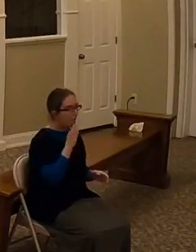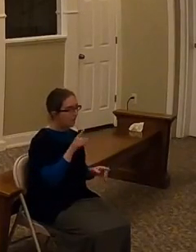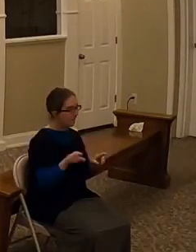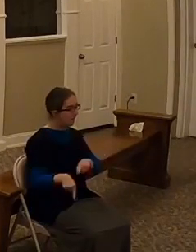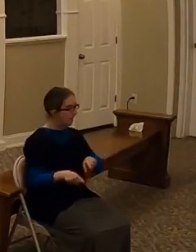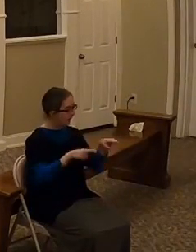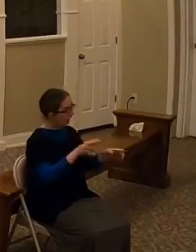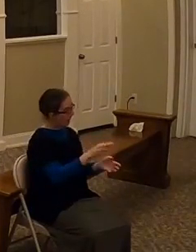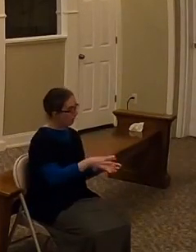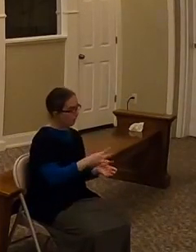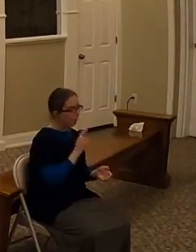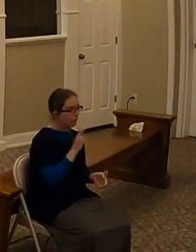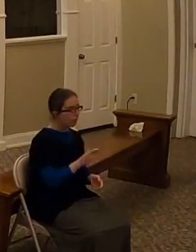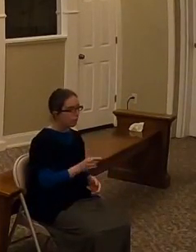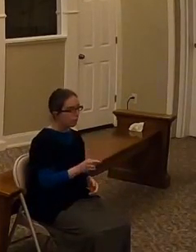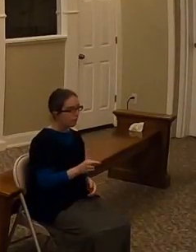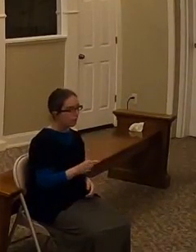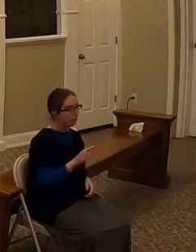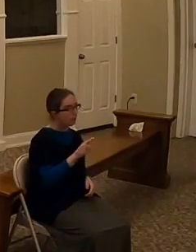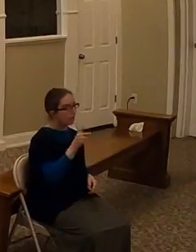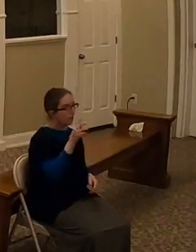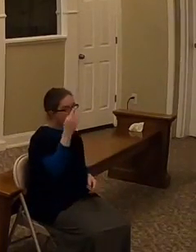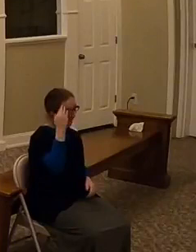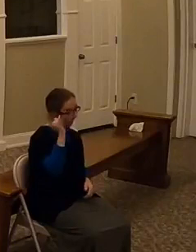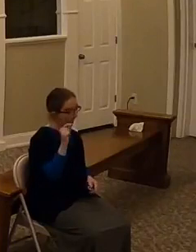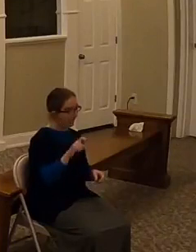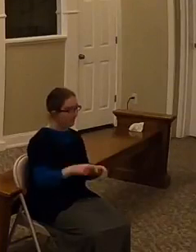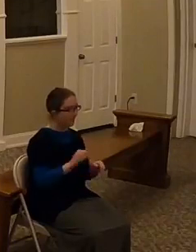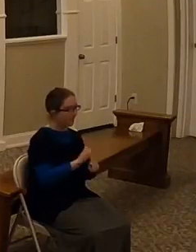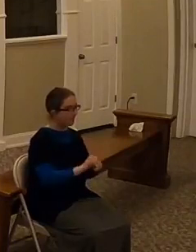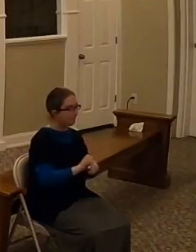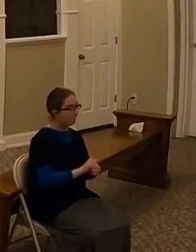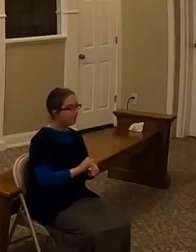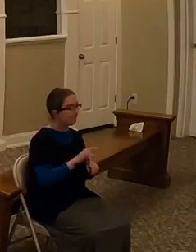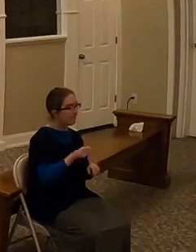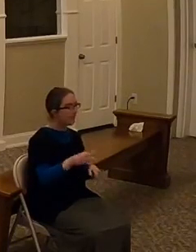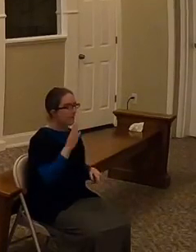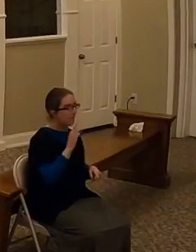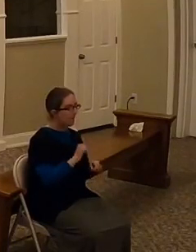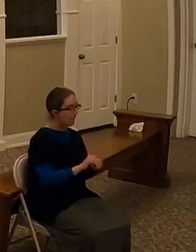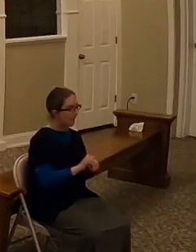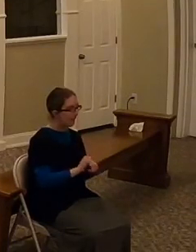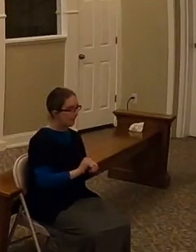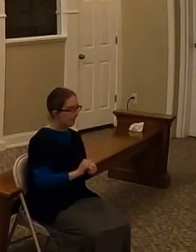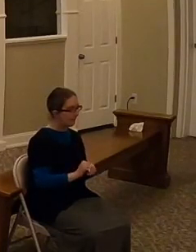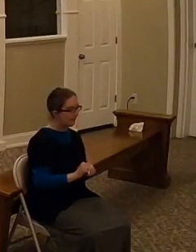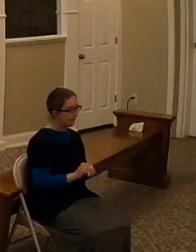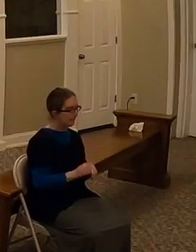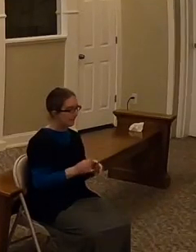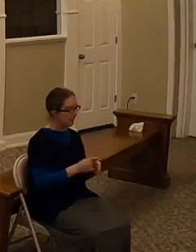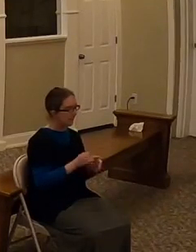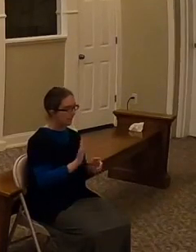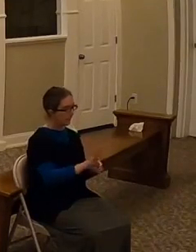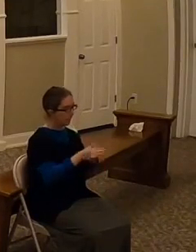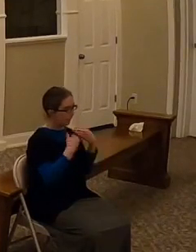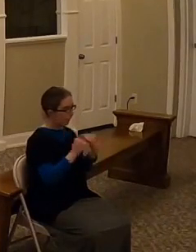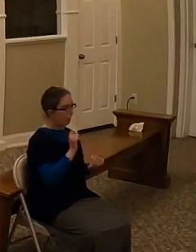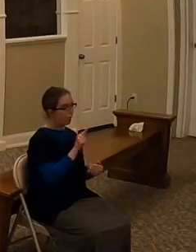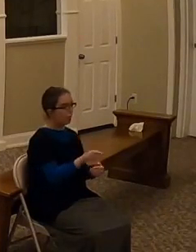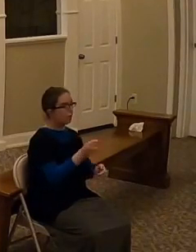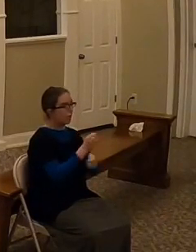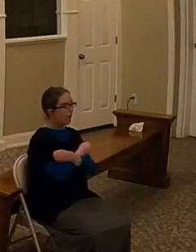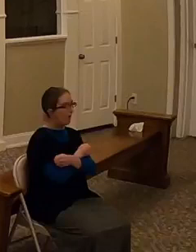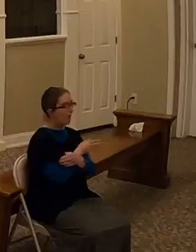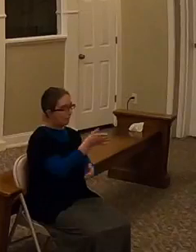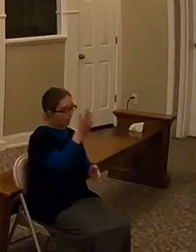you. You know why you need to be practicing holiness? You need to be practicing holiness because it is from your heart. You love God